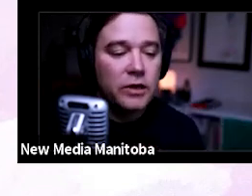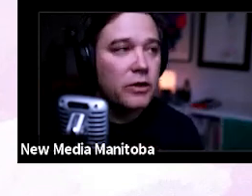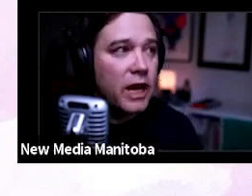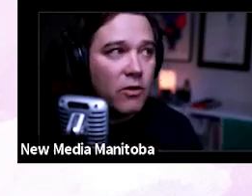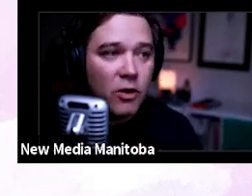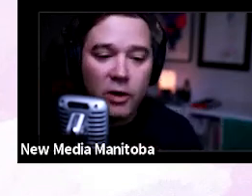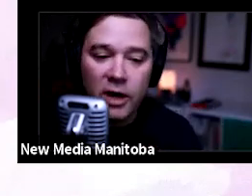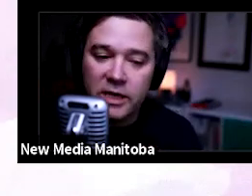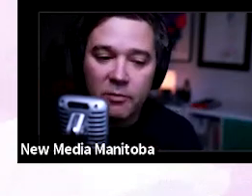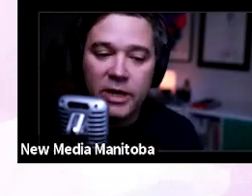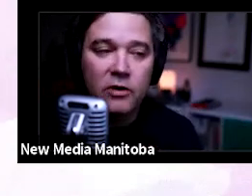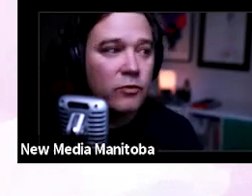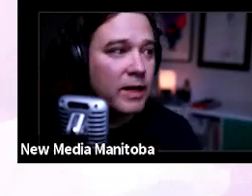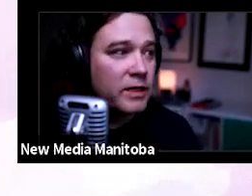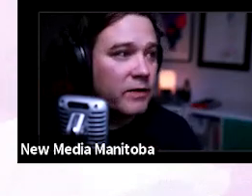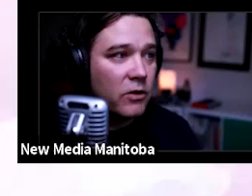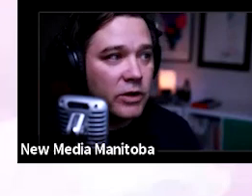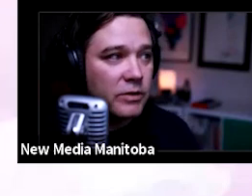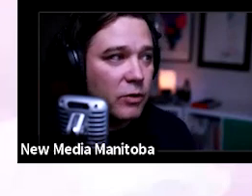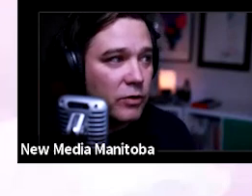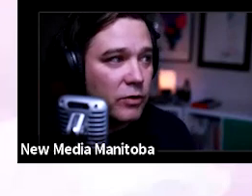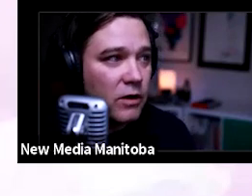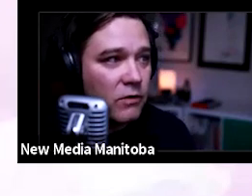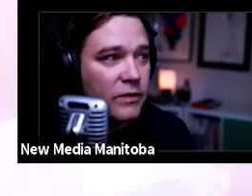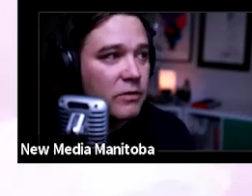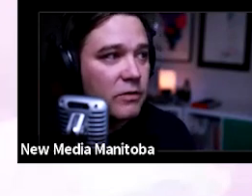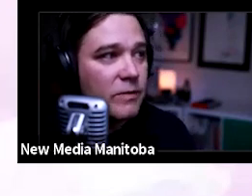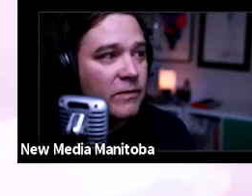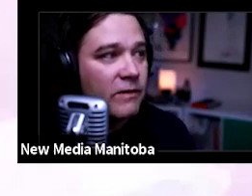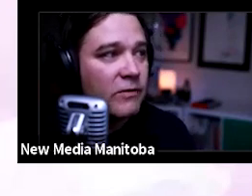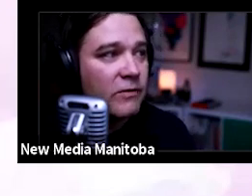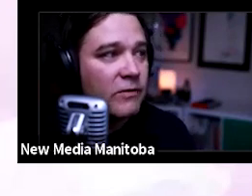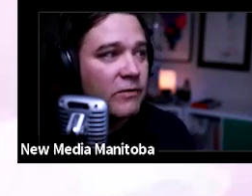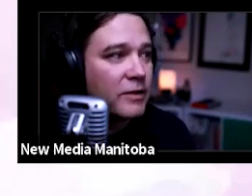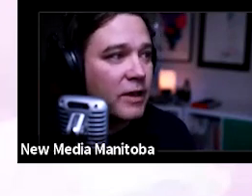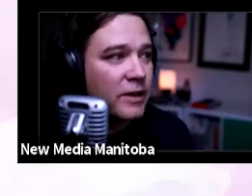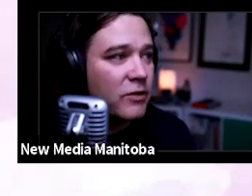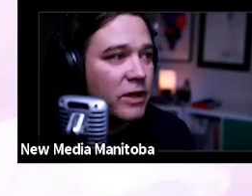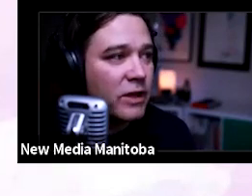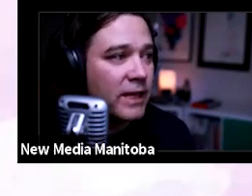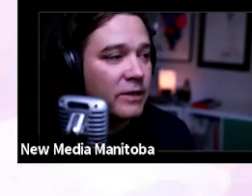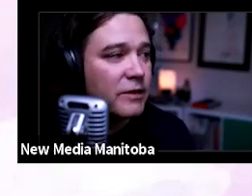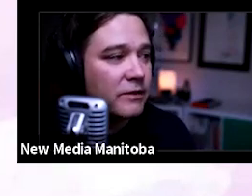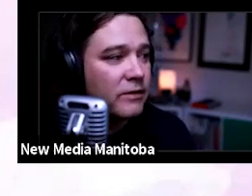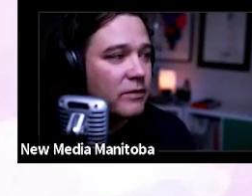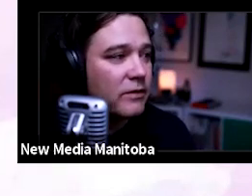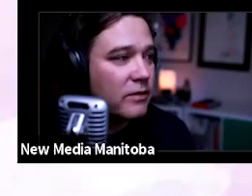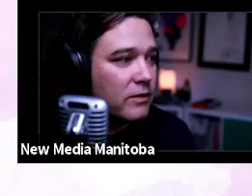Okay, so now we're at the breakout room activity. Oh, here's the polls now. Oh, physical movement for everyone. Exercise, yoga, and